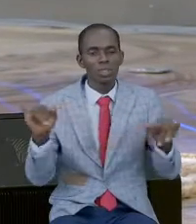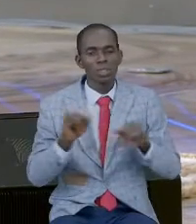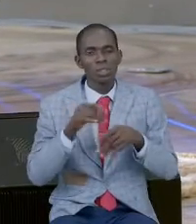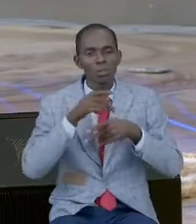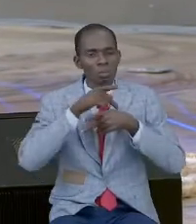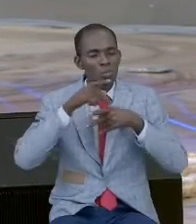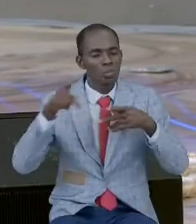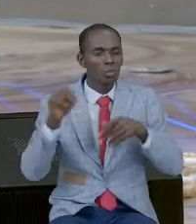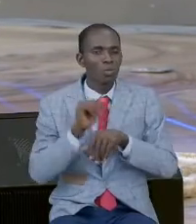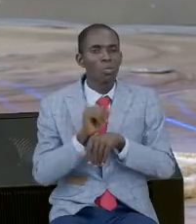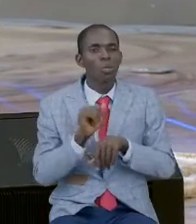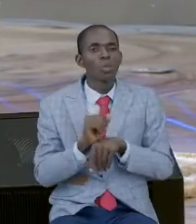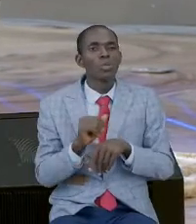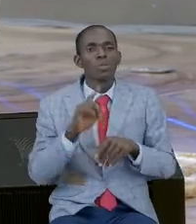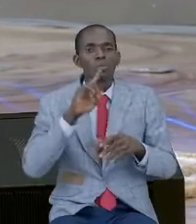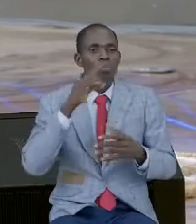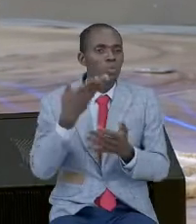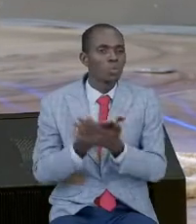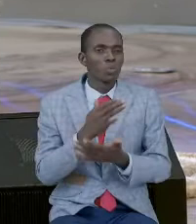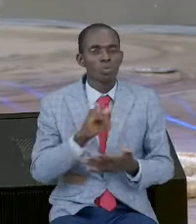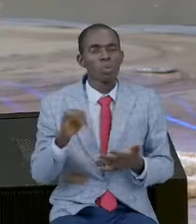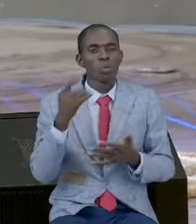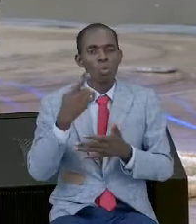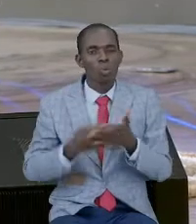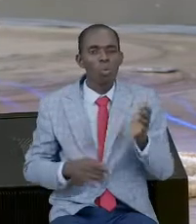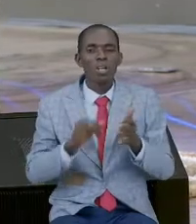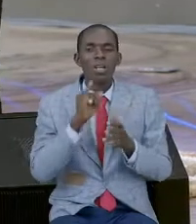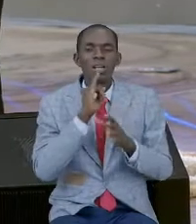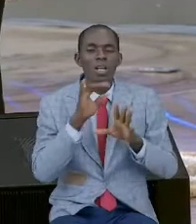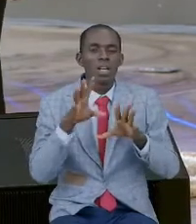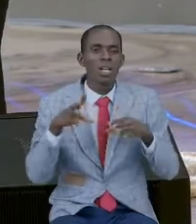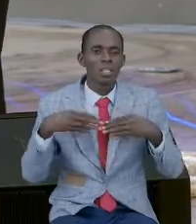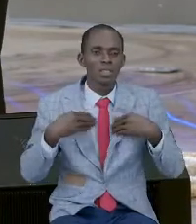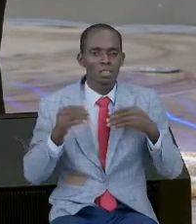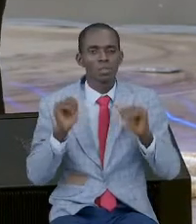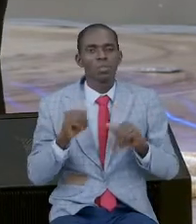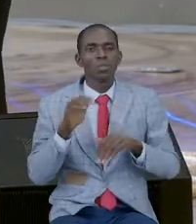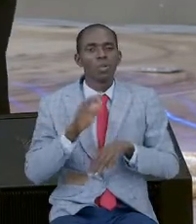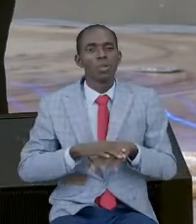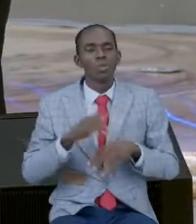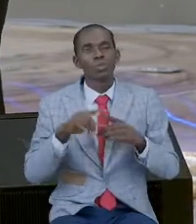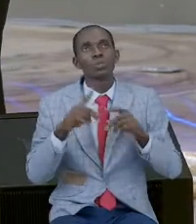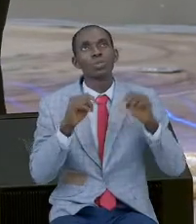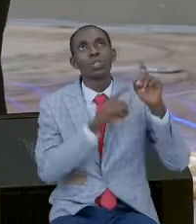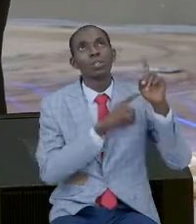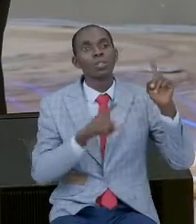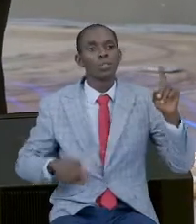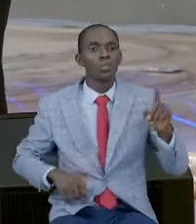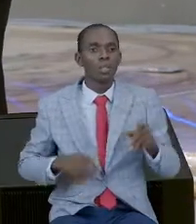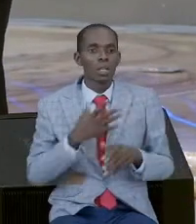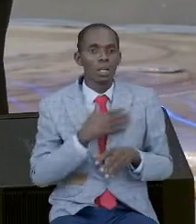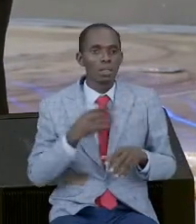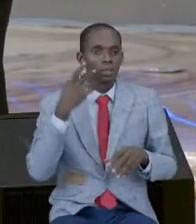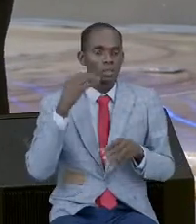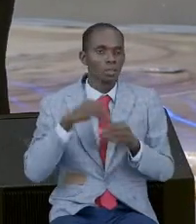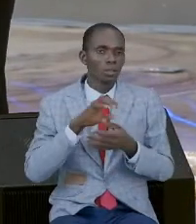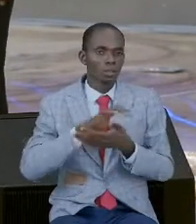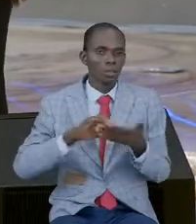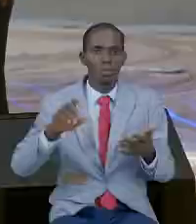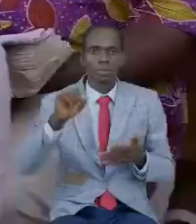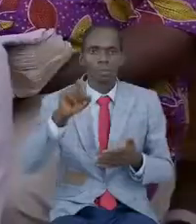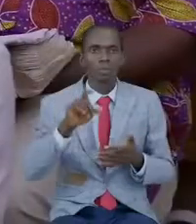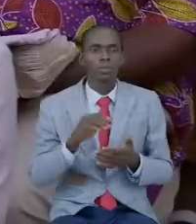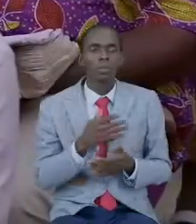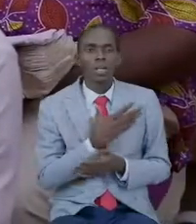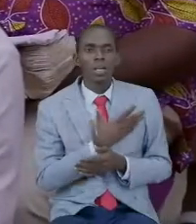righteousness. Proving what is acceptable unto the Lord. And then in verse 11,